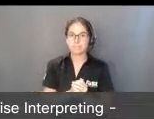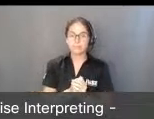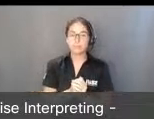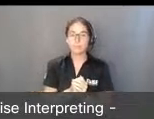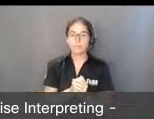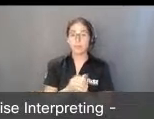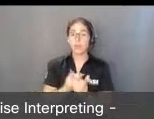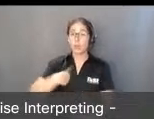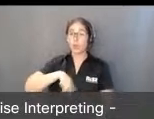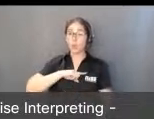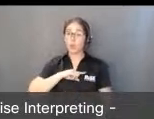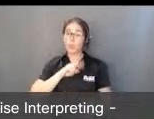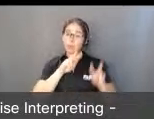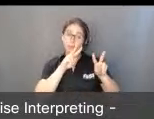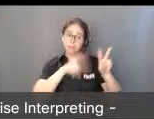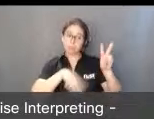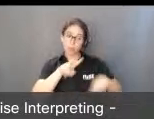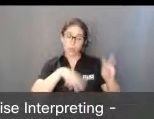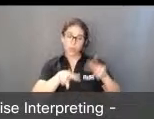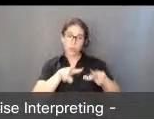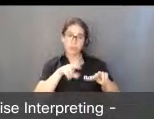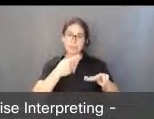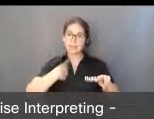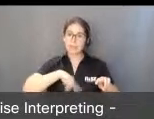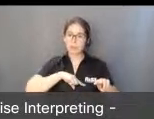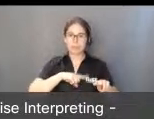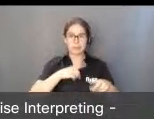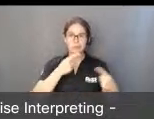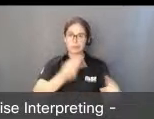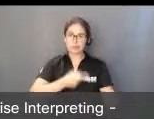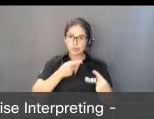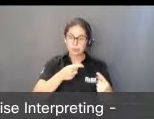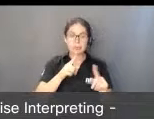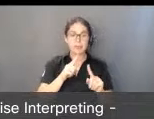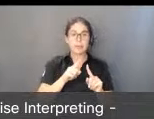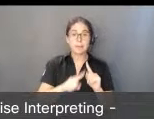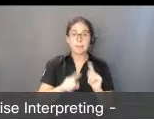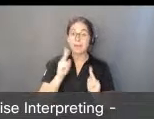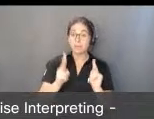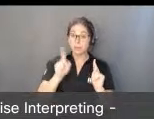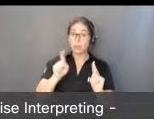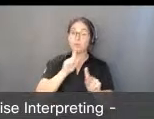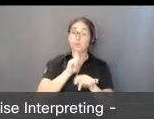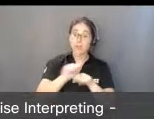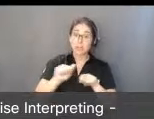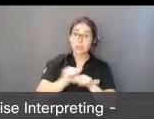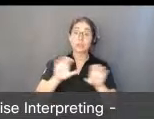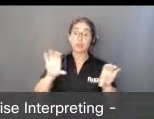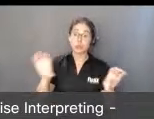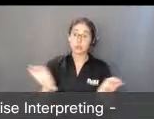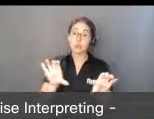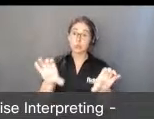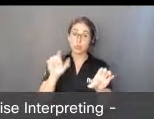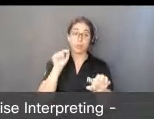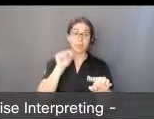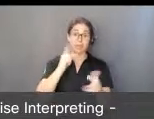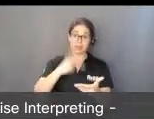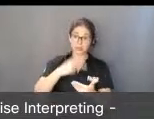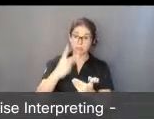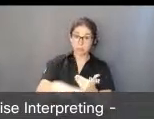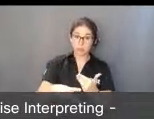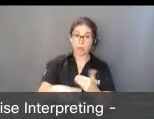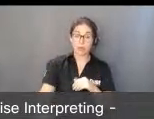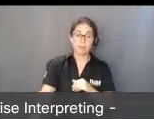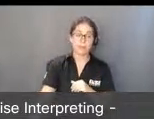We look at it, and we have a hard time with it, but people who have to actually implement this, I'm sure are at all